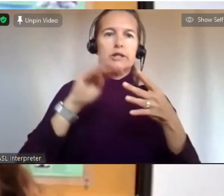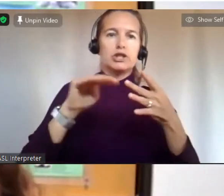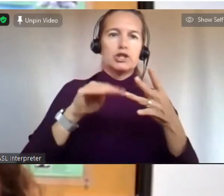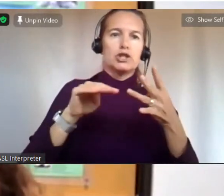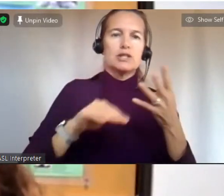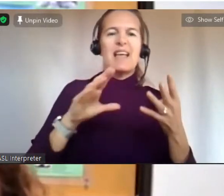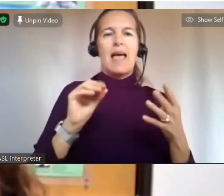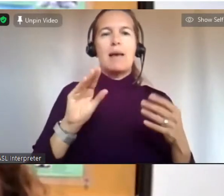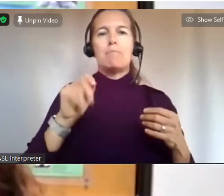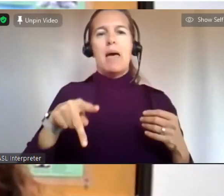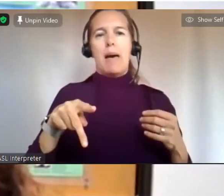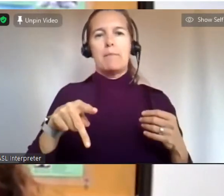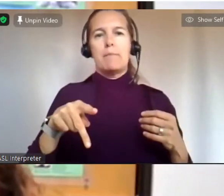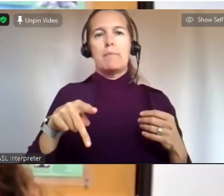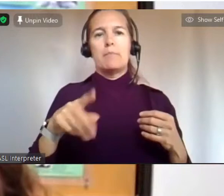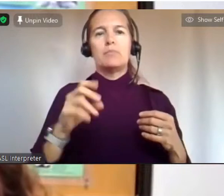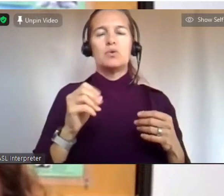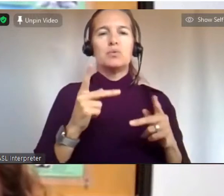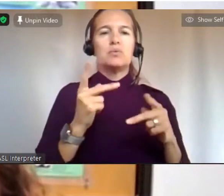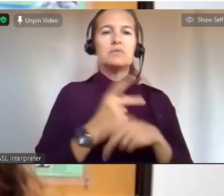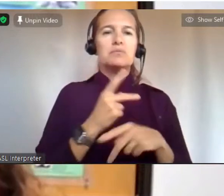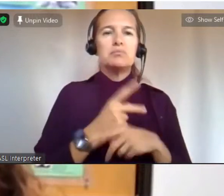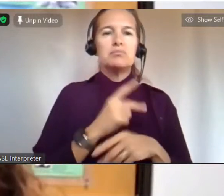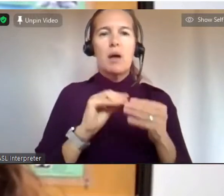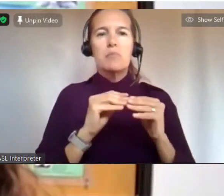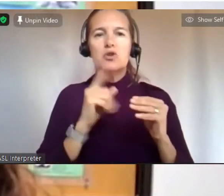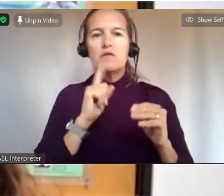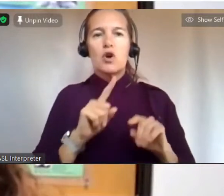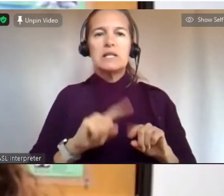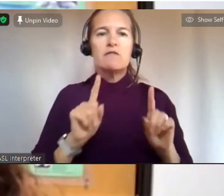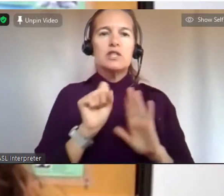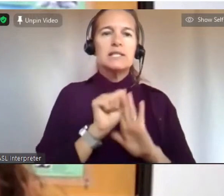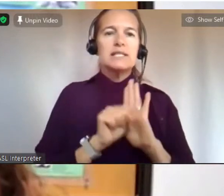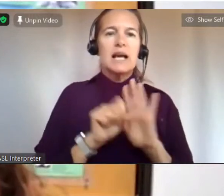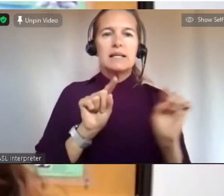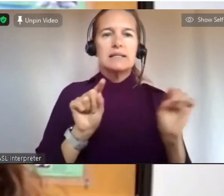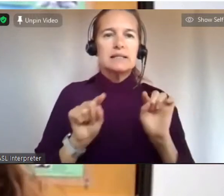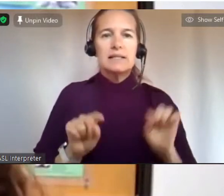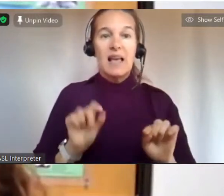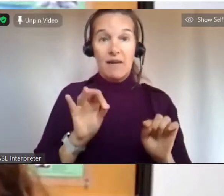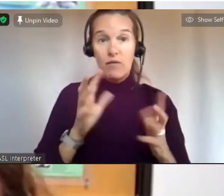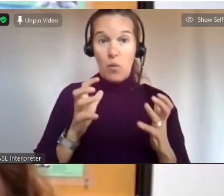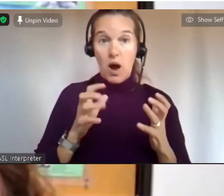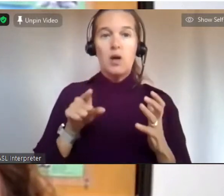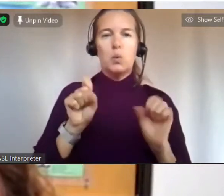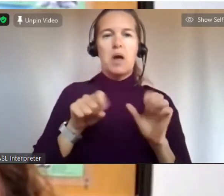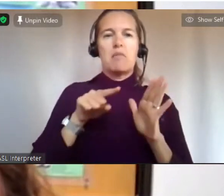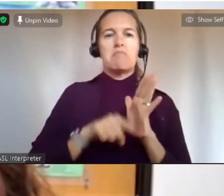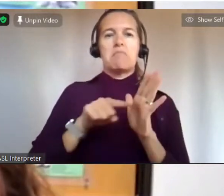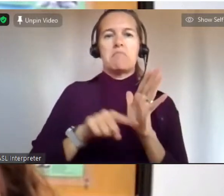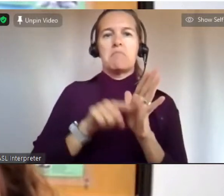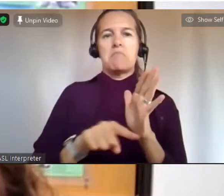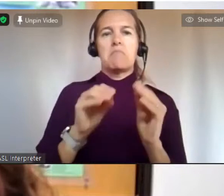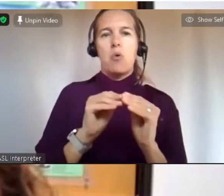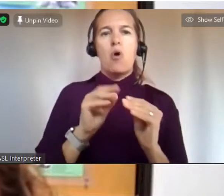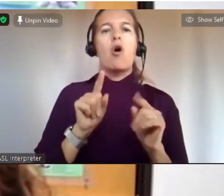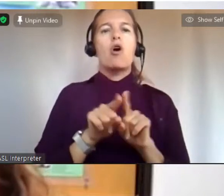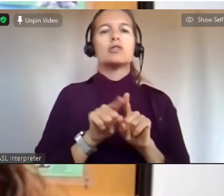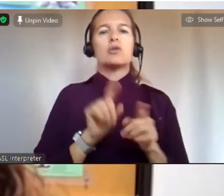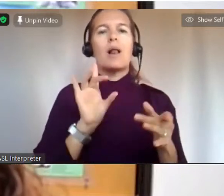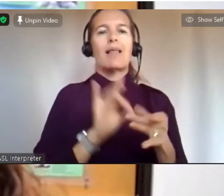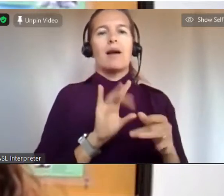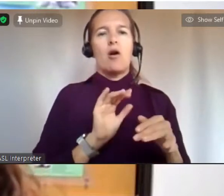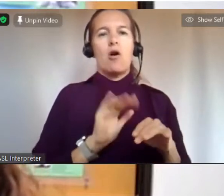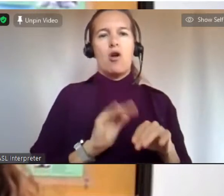map to check out the demographics and the numbers for the different states. So if you want more information, you can go there. There's also a link to it on our